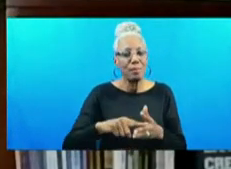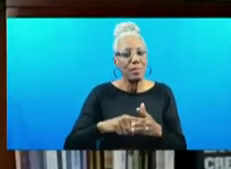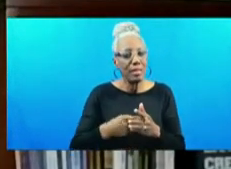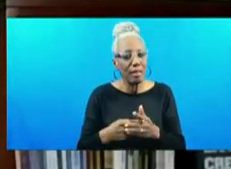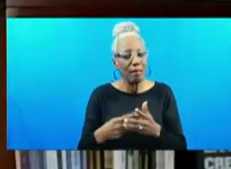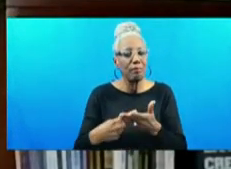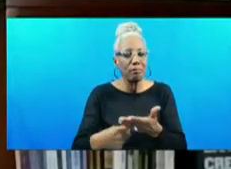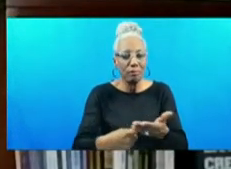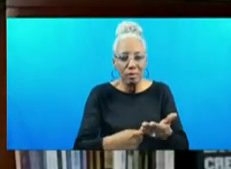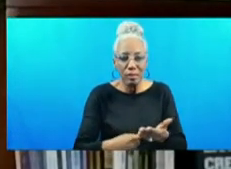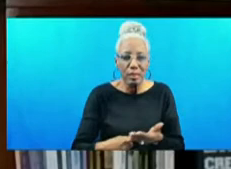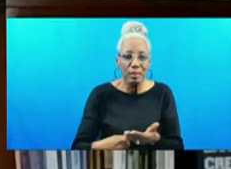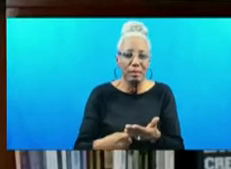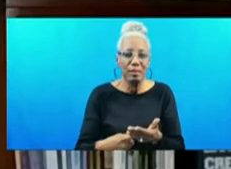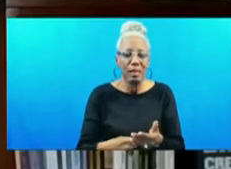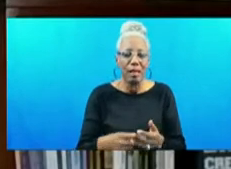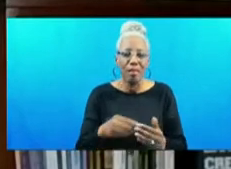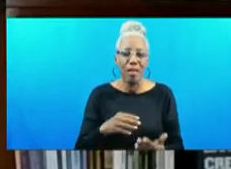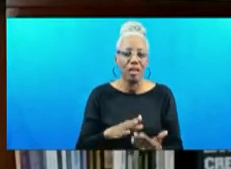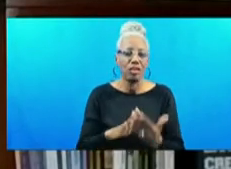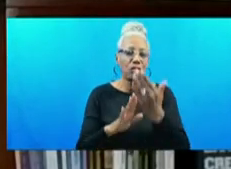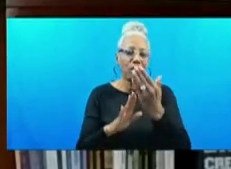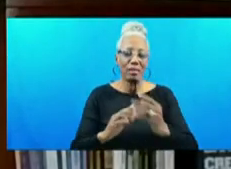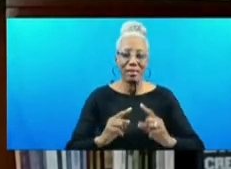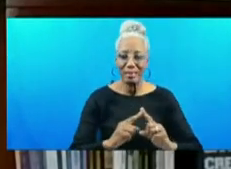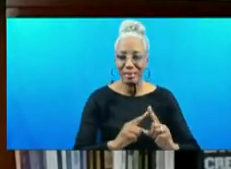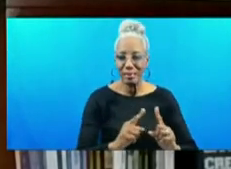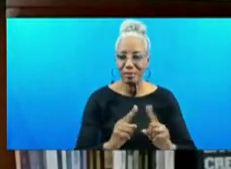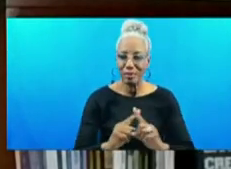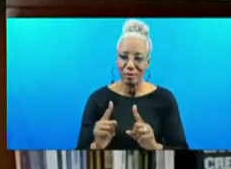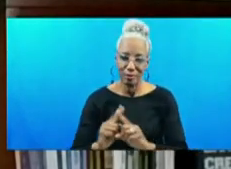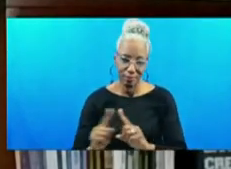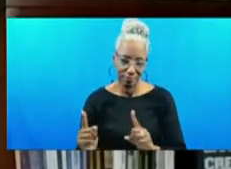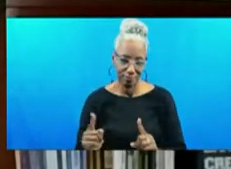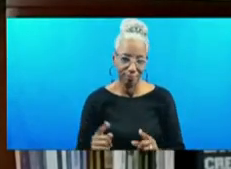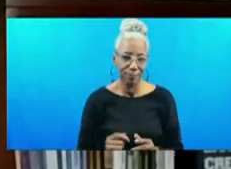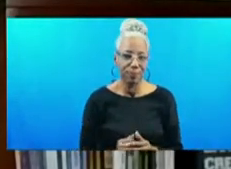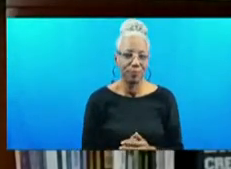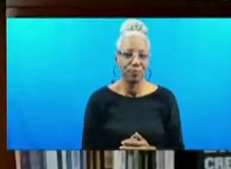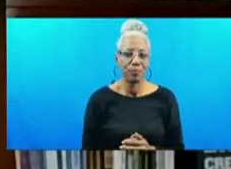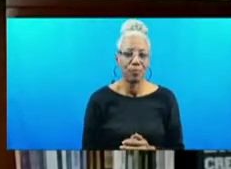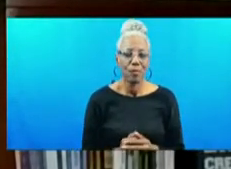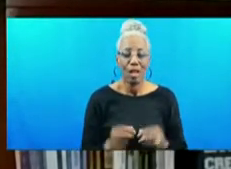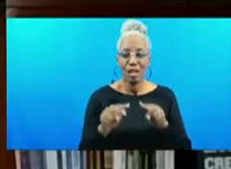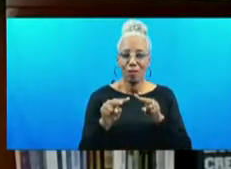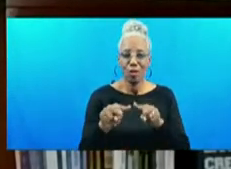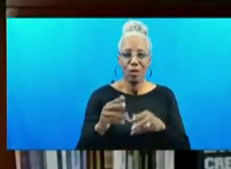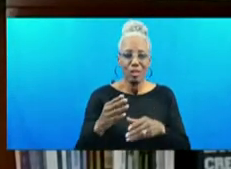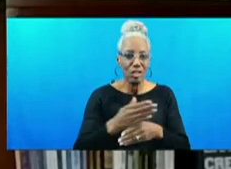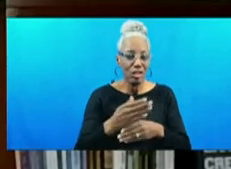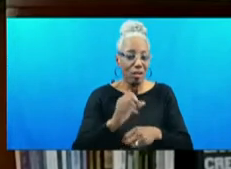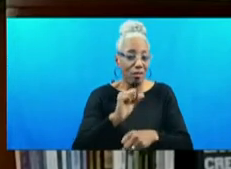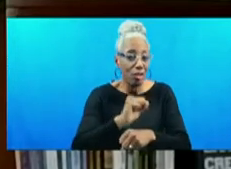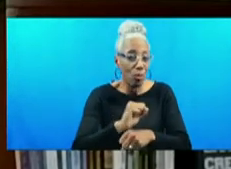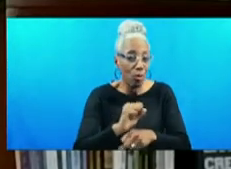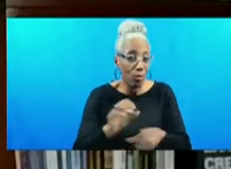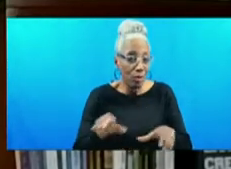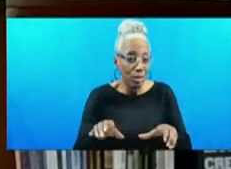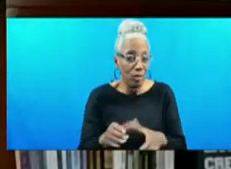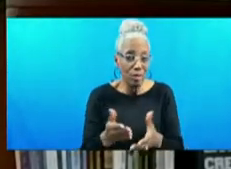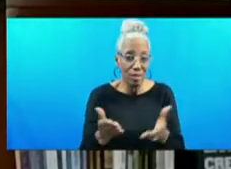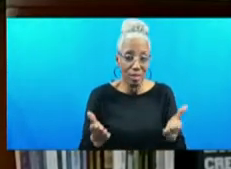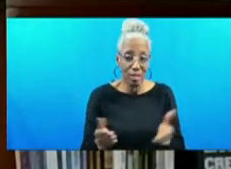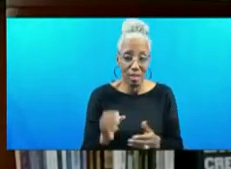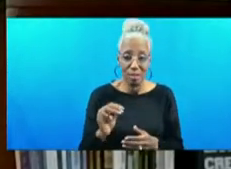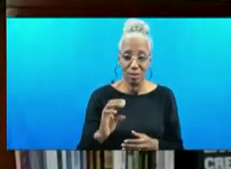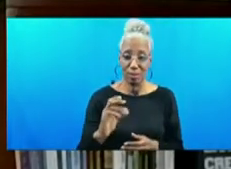disparities that I've been sharing thus far. So I look forward to sharing the work that we're doing in MCPS. And I'm also even more